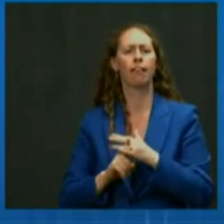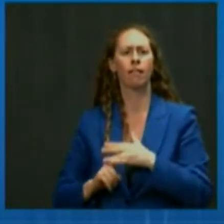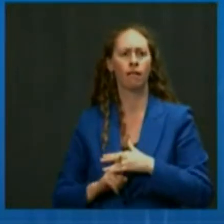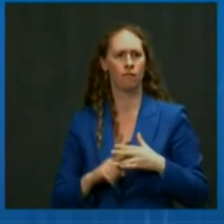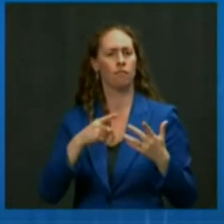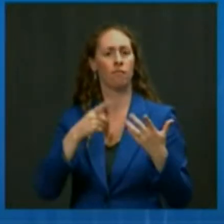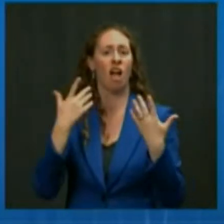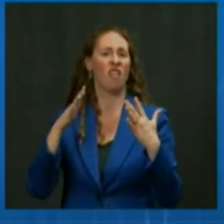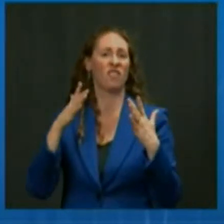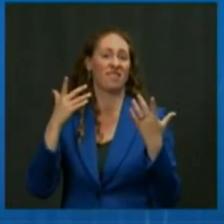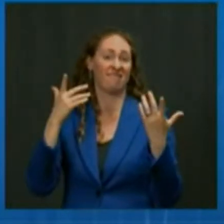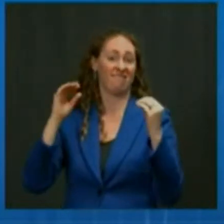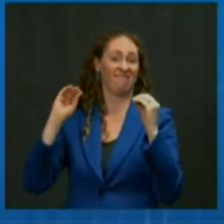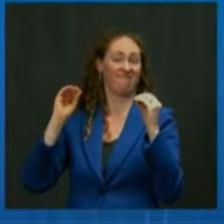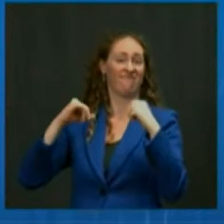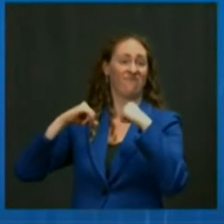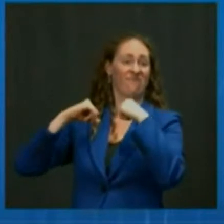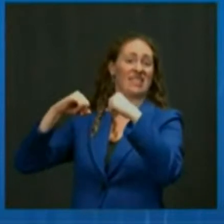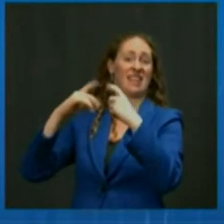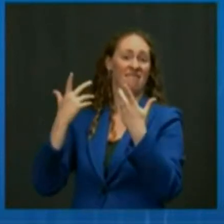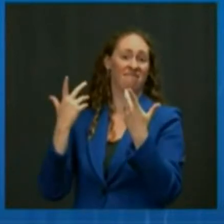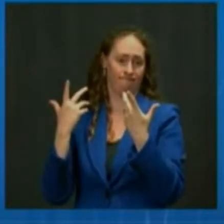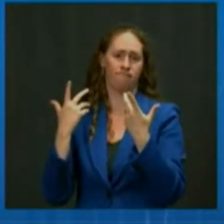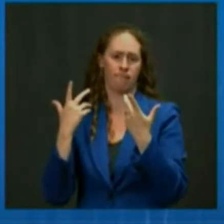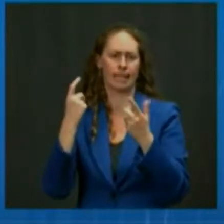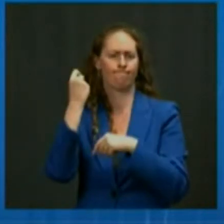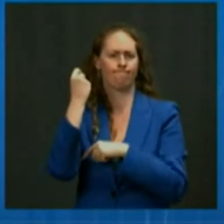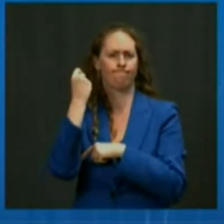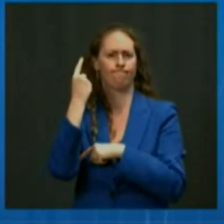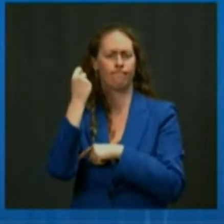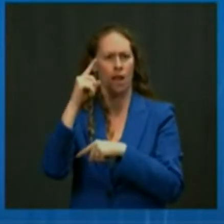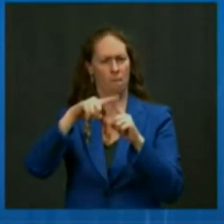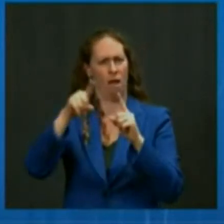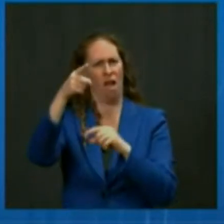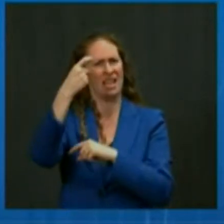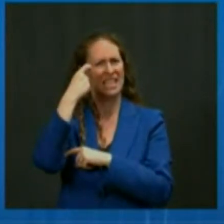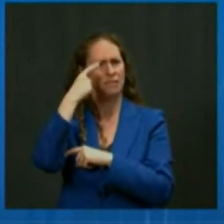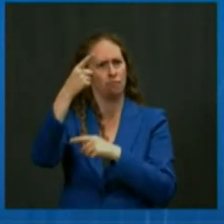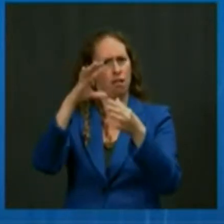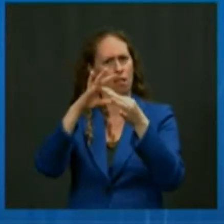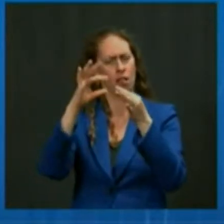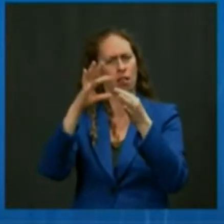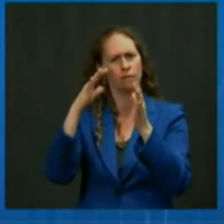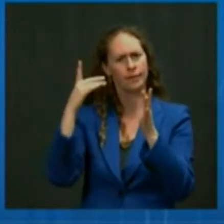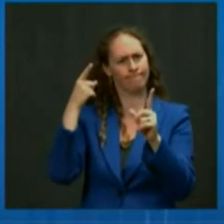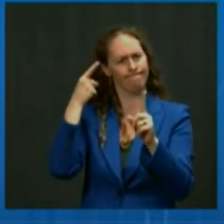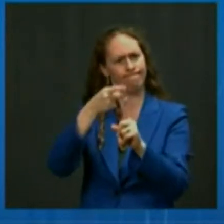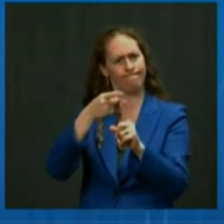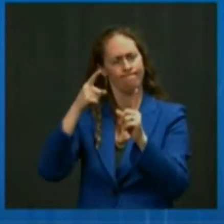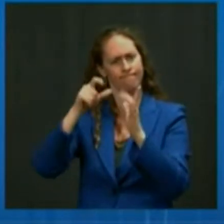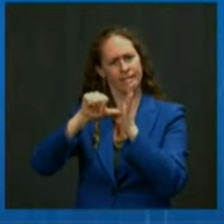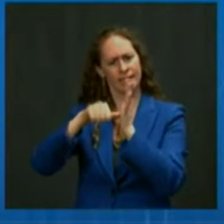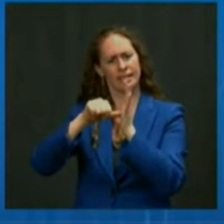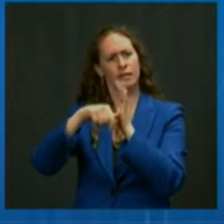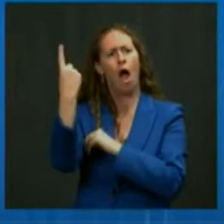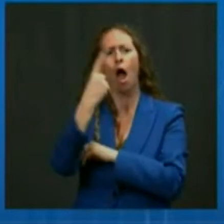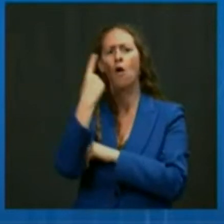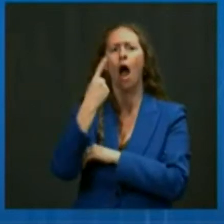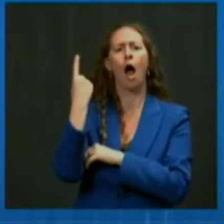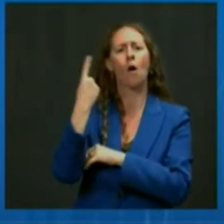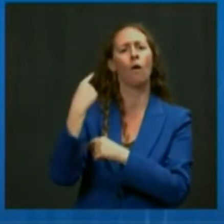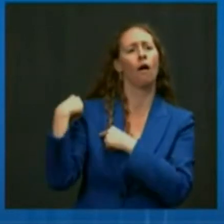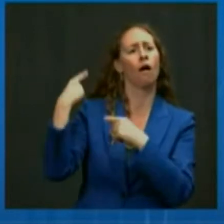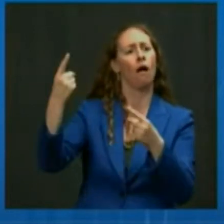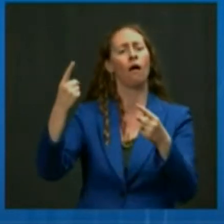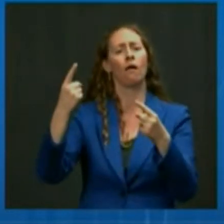having waning protection. You made a point of saying repeatedly that booster shots weren't needed for the time. And now 5 days later, not